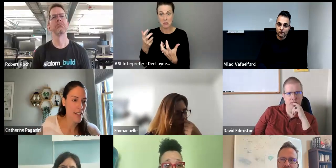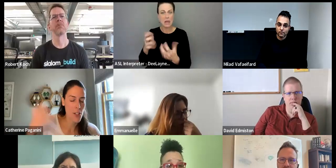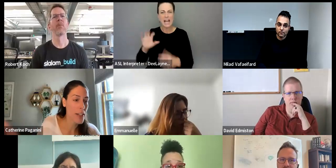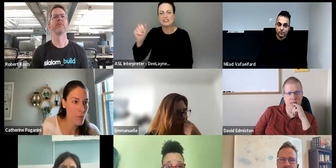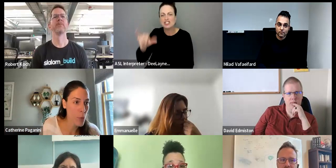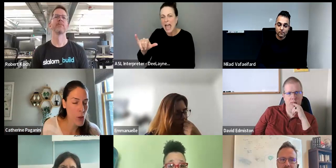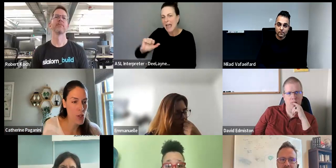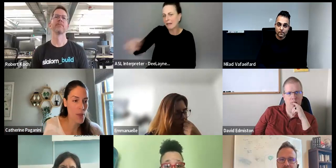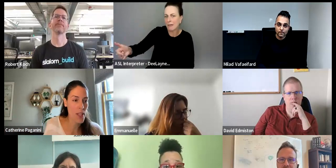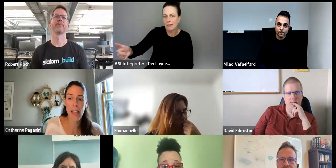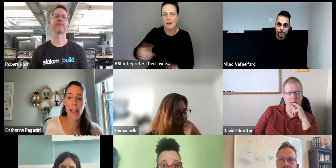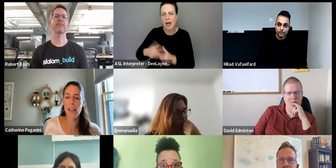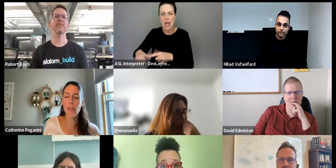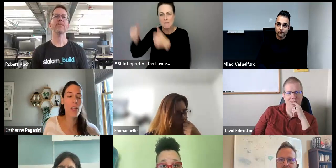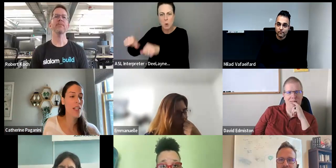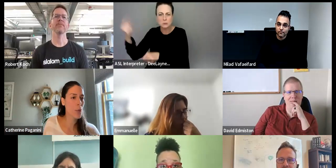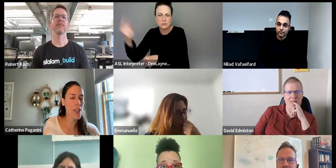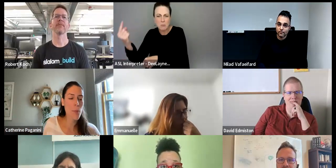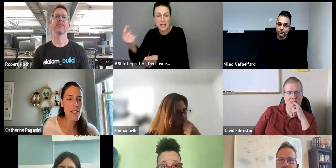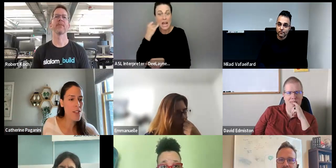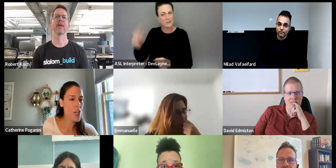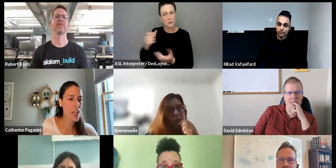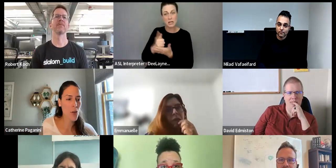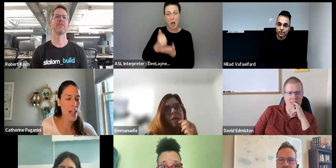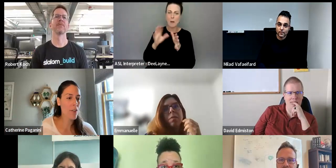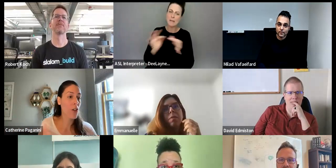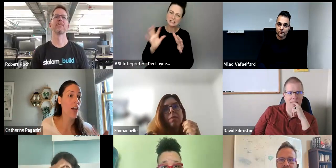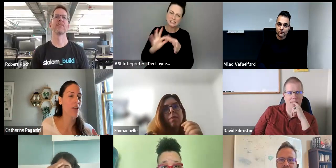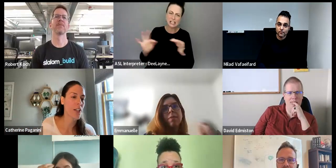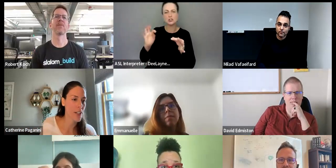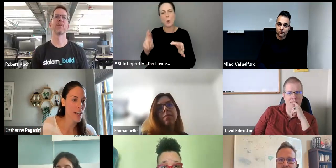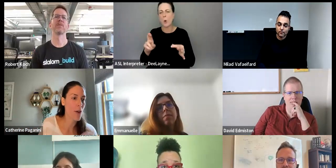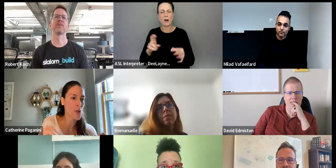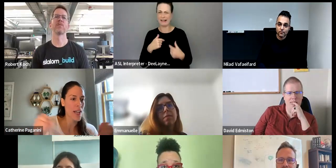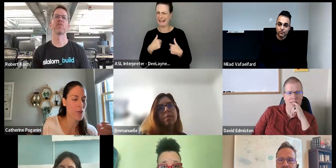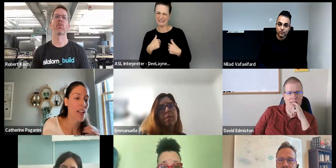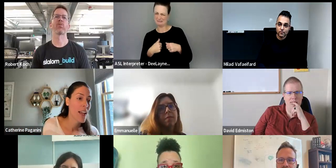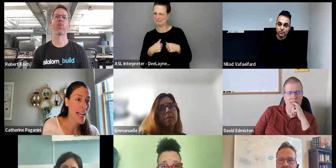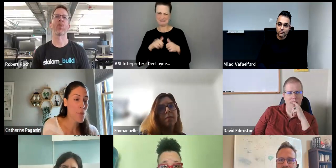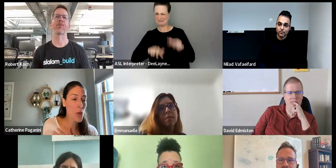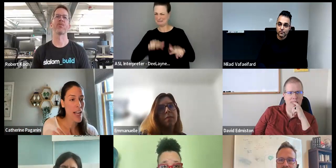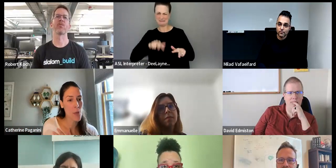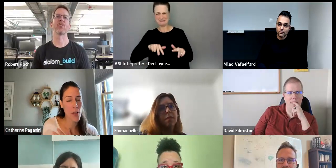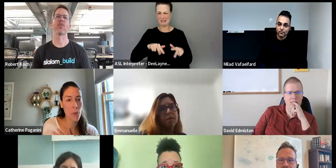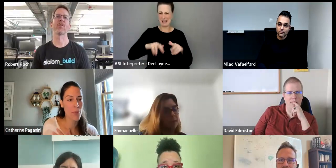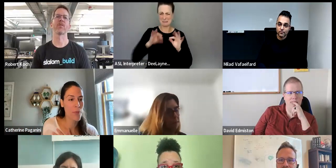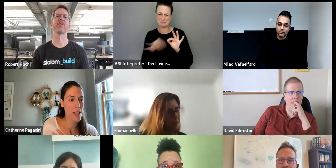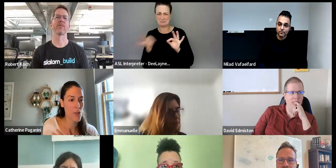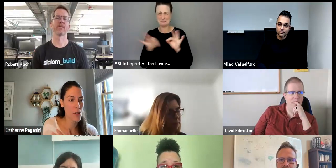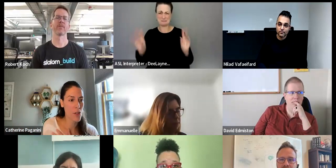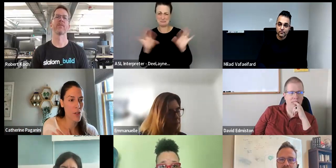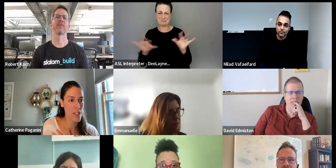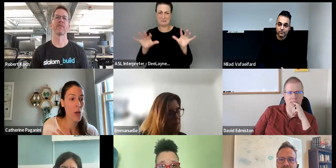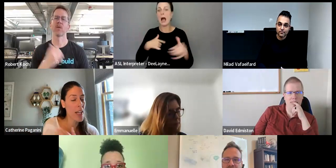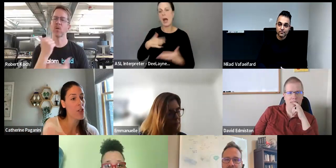Jay is next, and then Jay posts something. And if you need help with the messaging, or like if you're not really good at how to kind of, I'm more than happy to help.